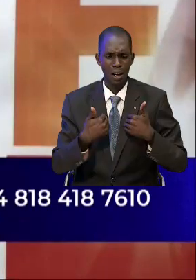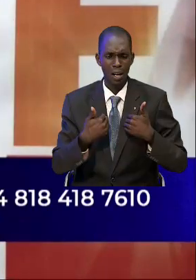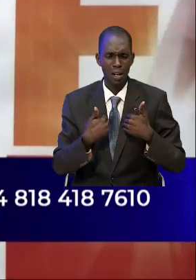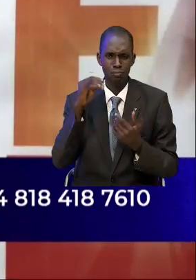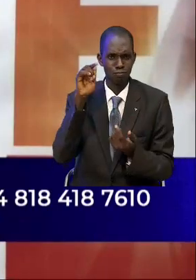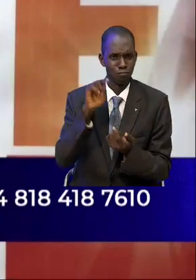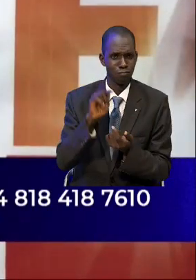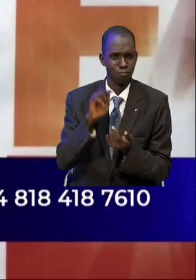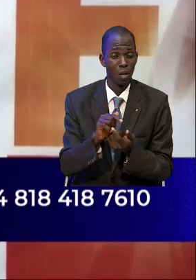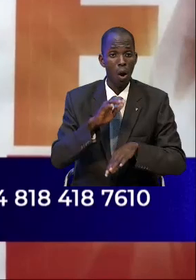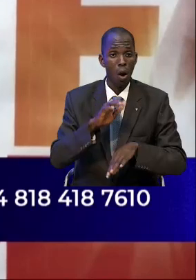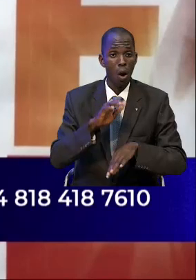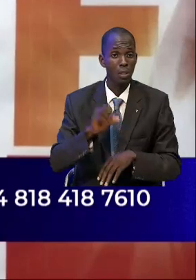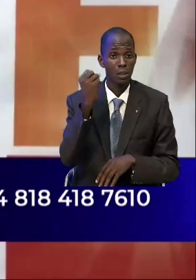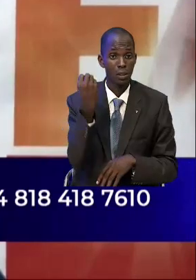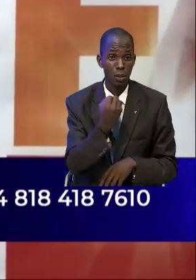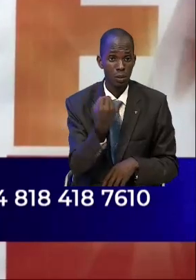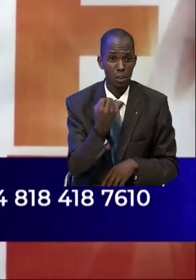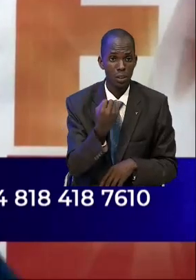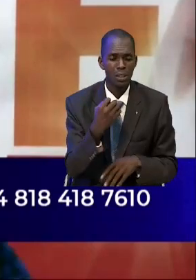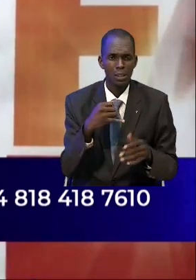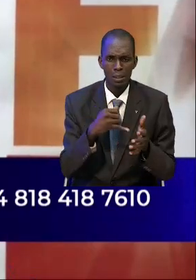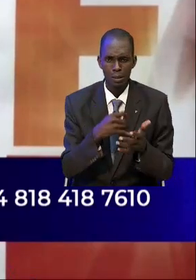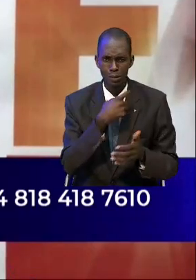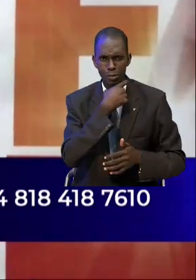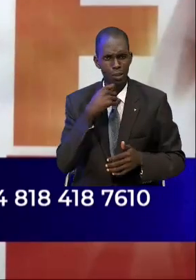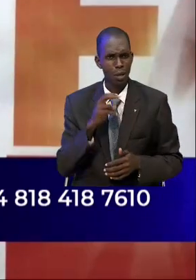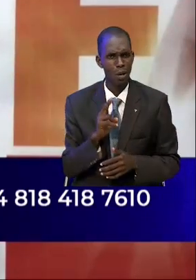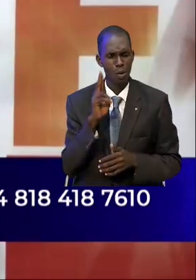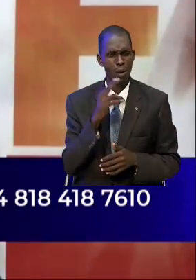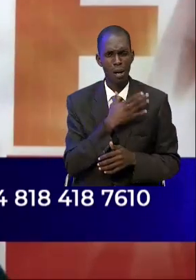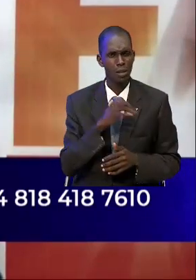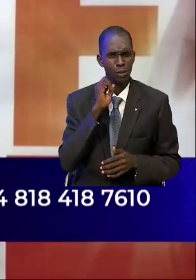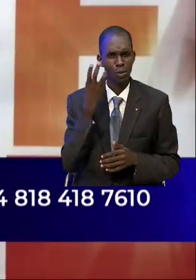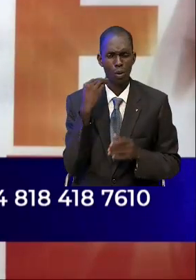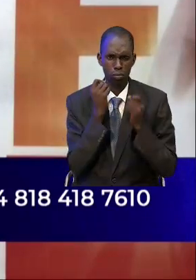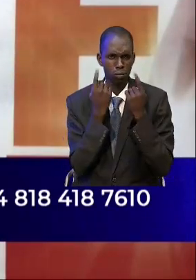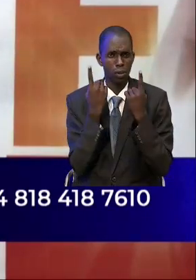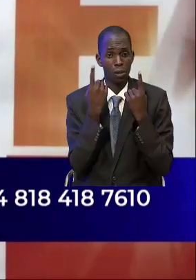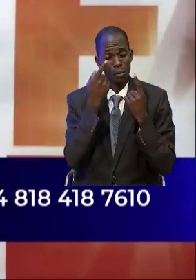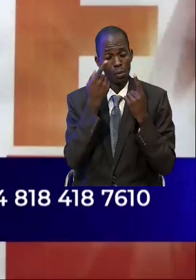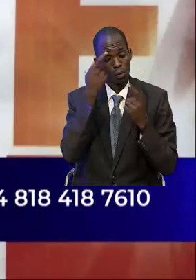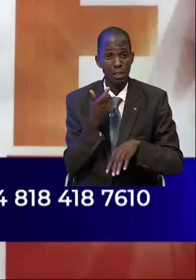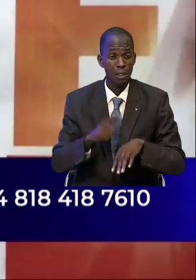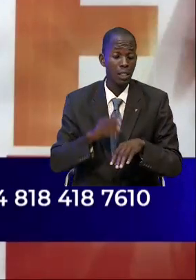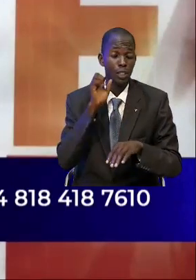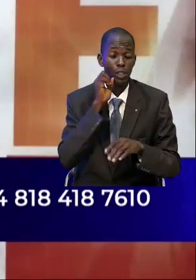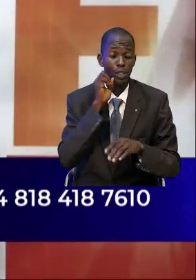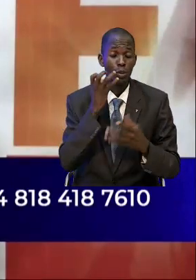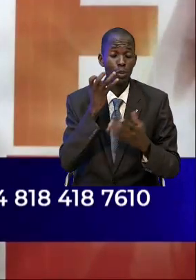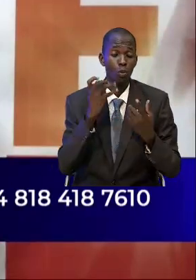saw that thing has burst. Then on Saturday, the thing was dried up. I